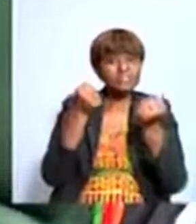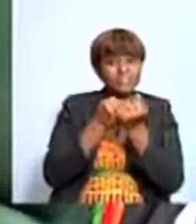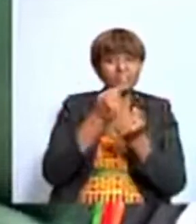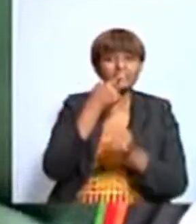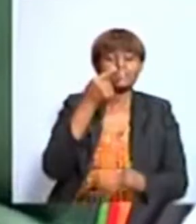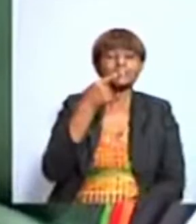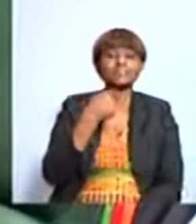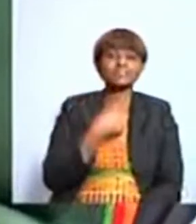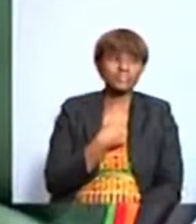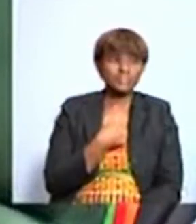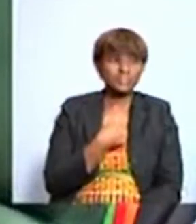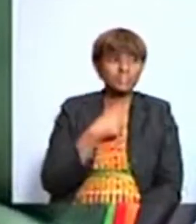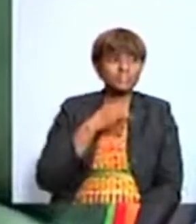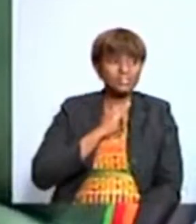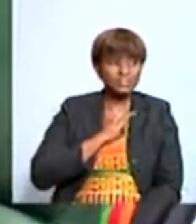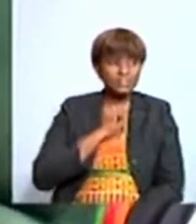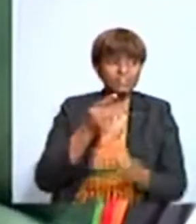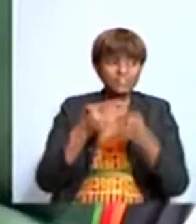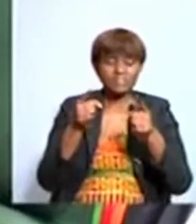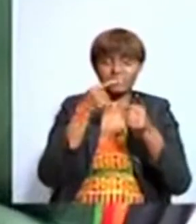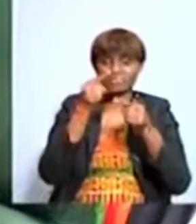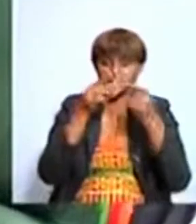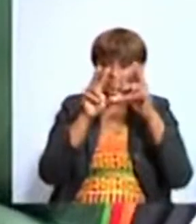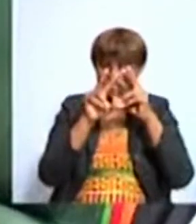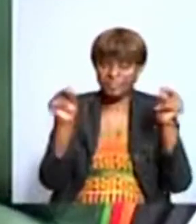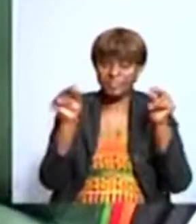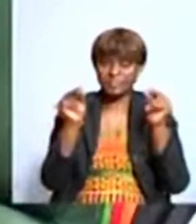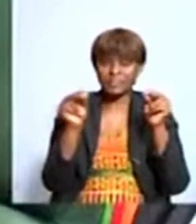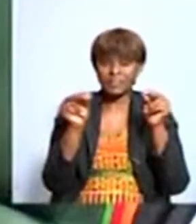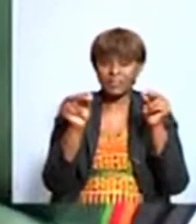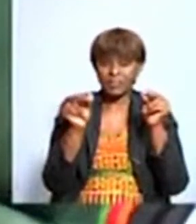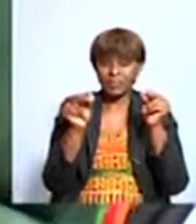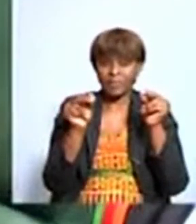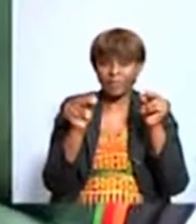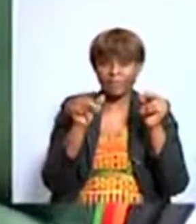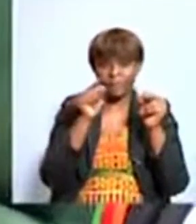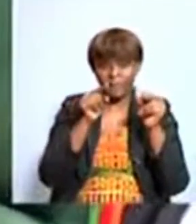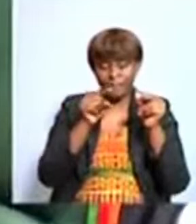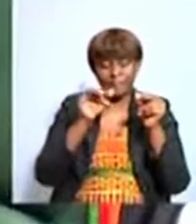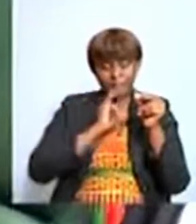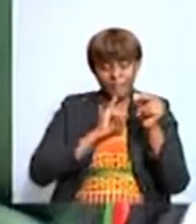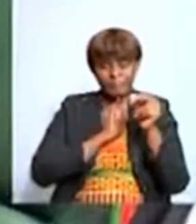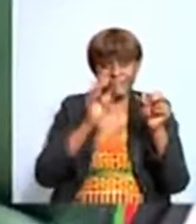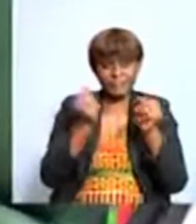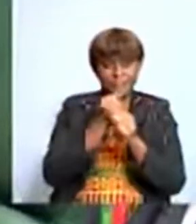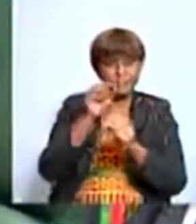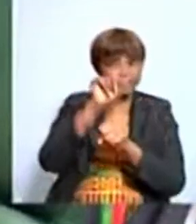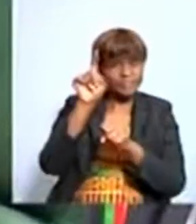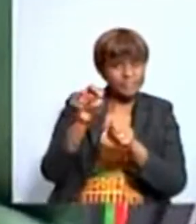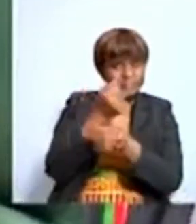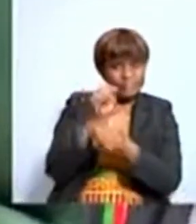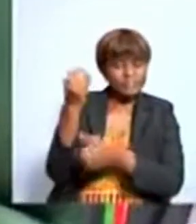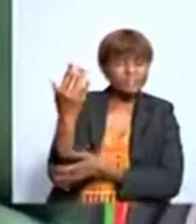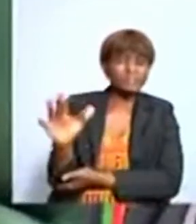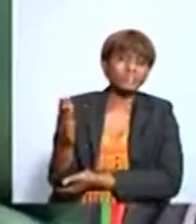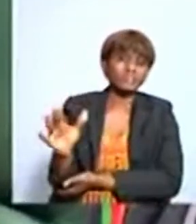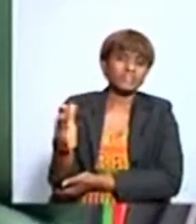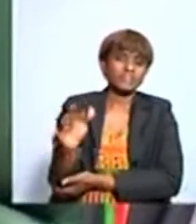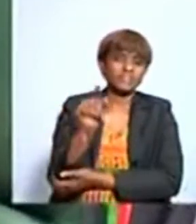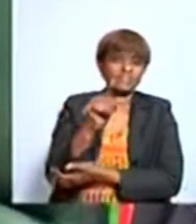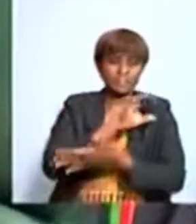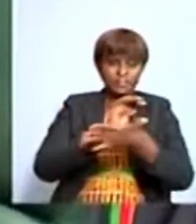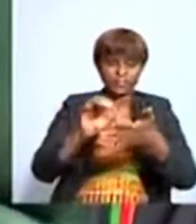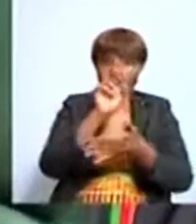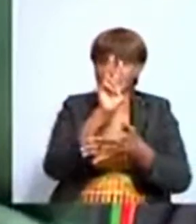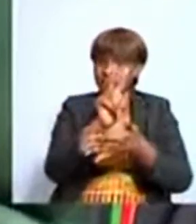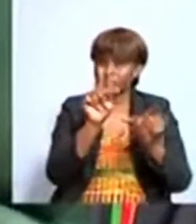aye. Of the contrary, say no. The ayes have it. The question is resolved in the affirmative. Clause 2,